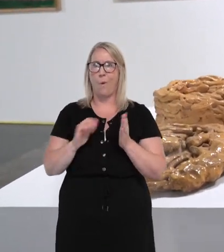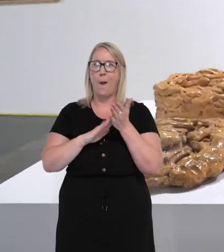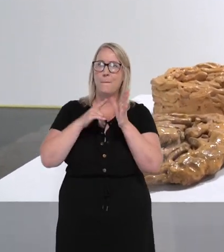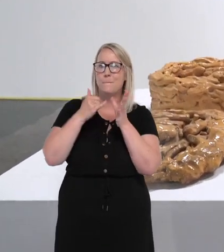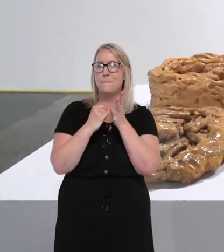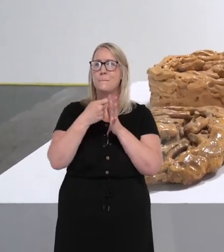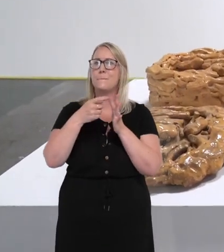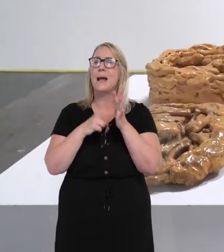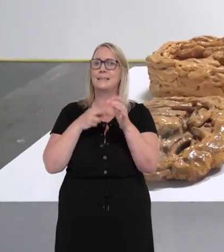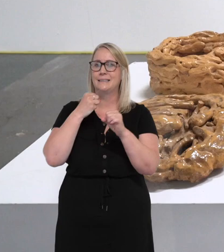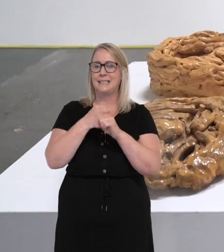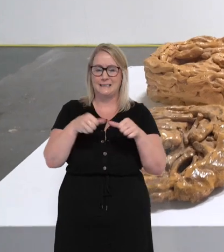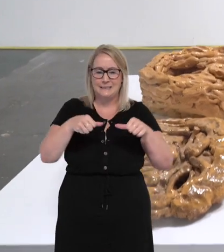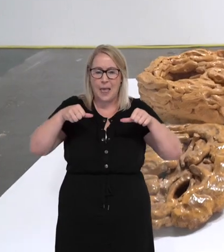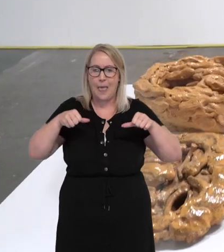found wood.